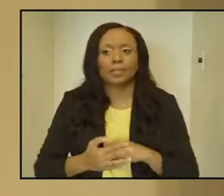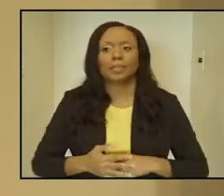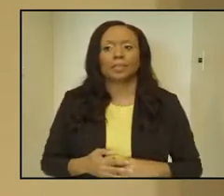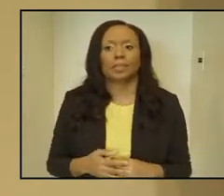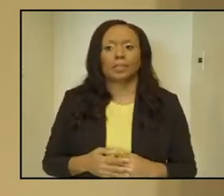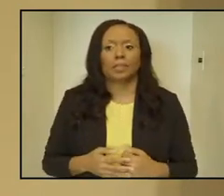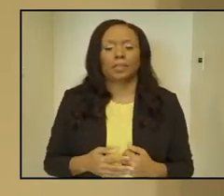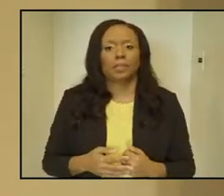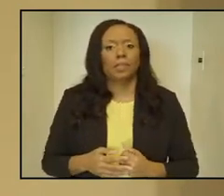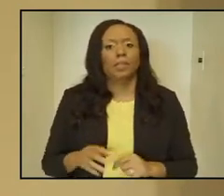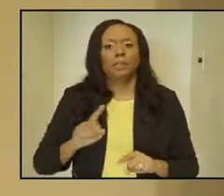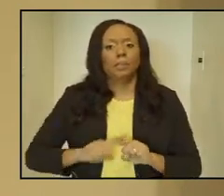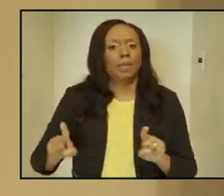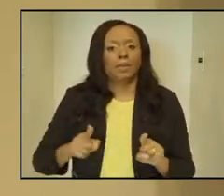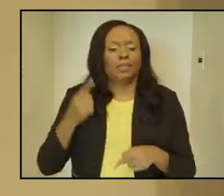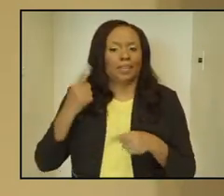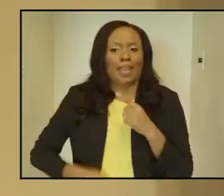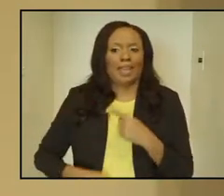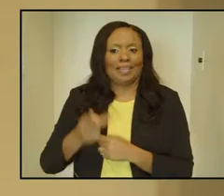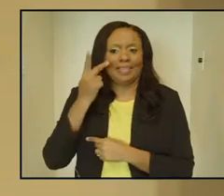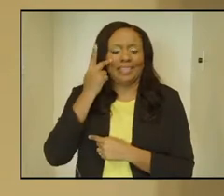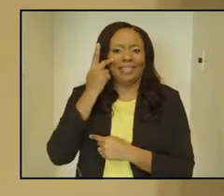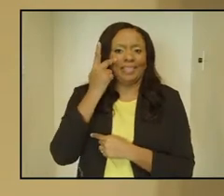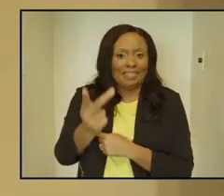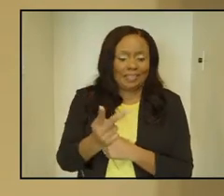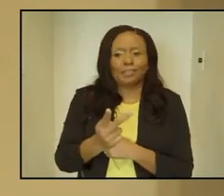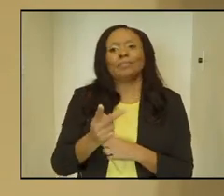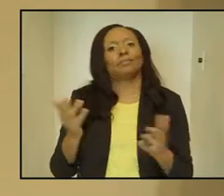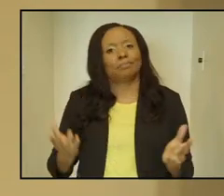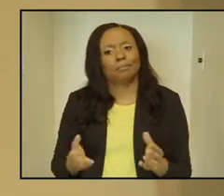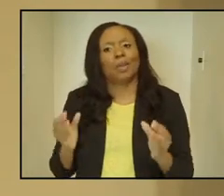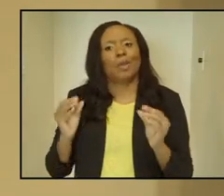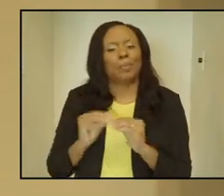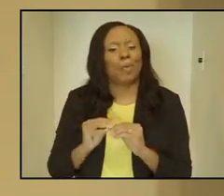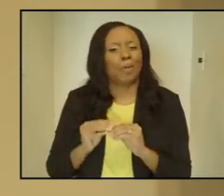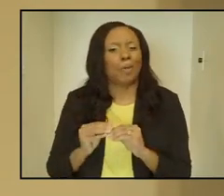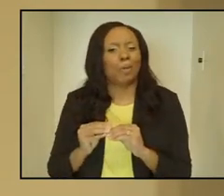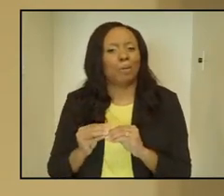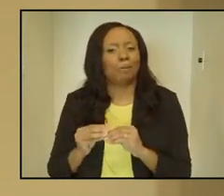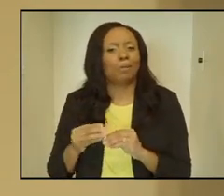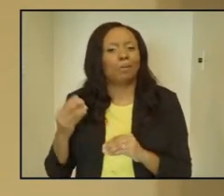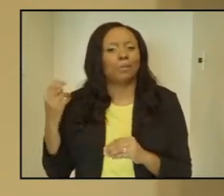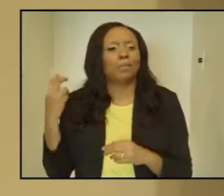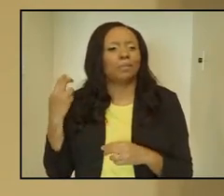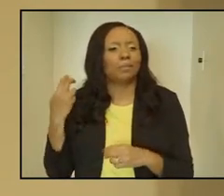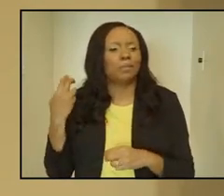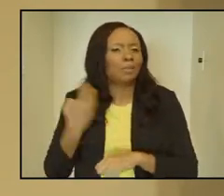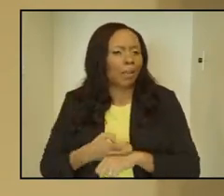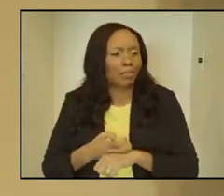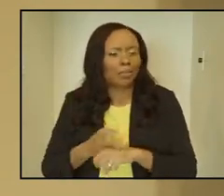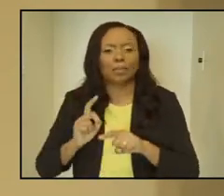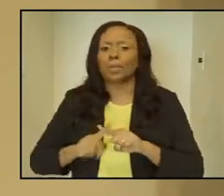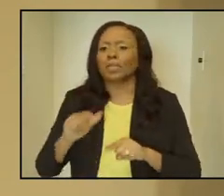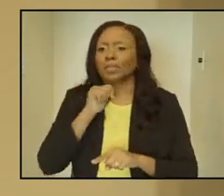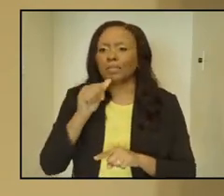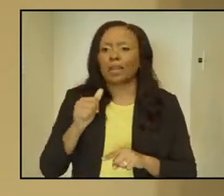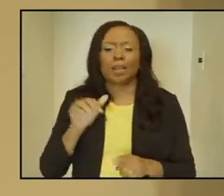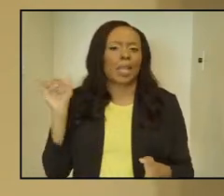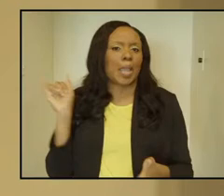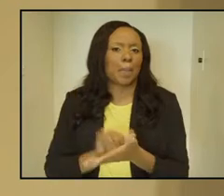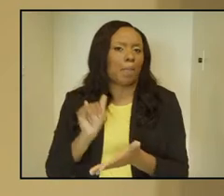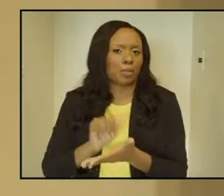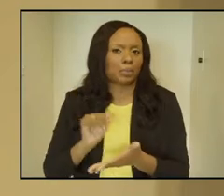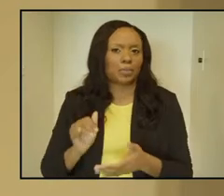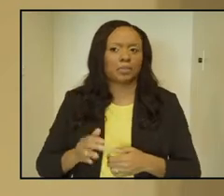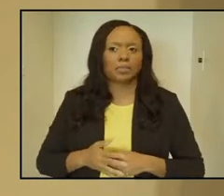it is intangible, it is a little more difficult to achieve, but it is not impossible. Last night I told the